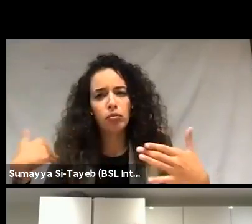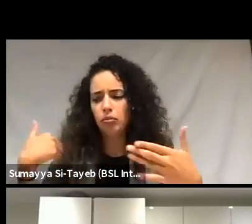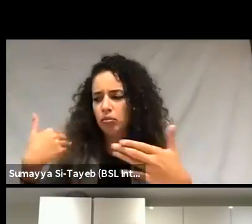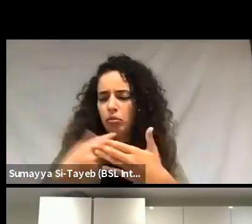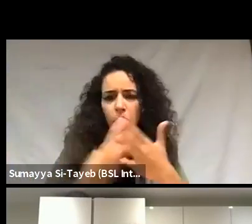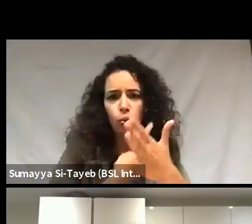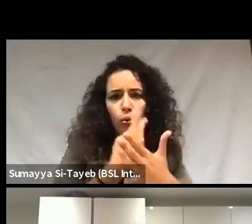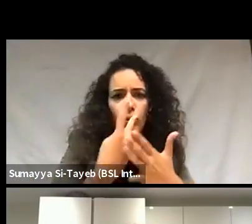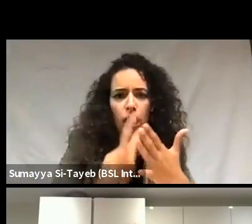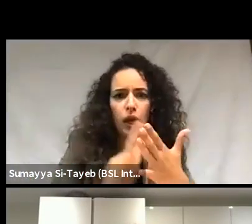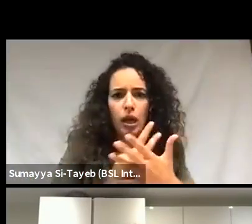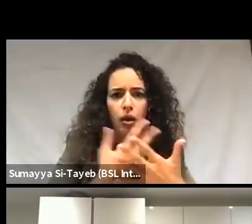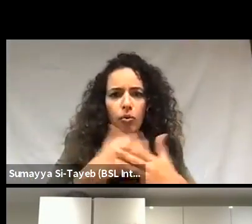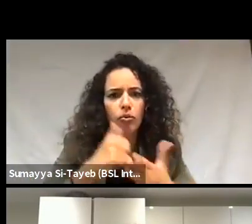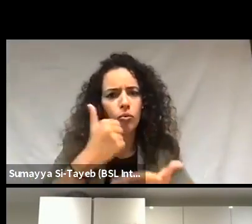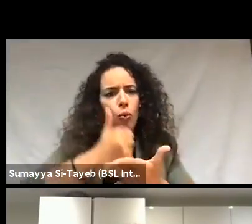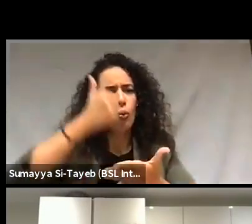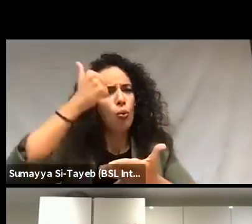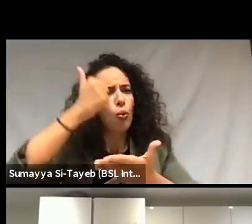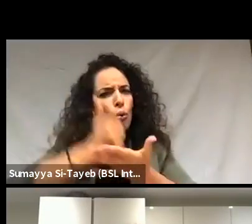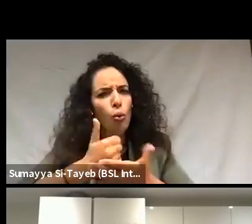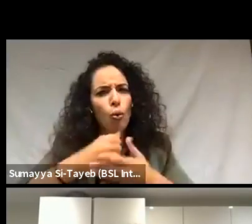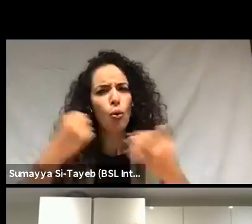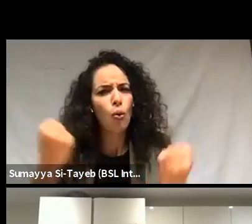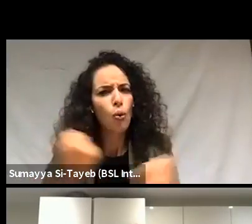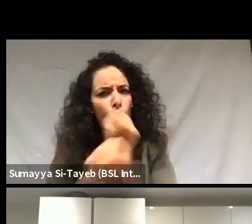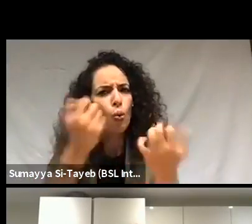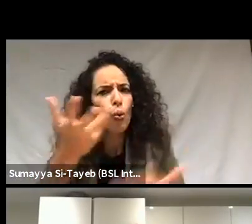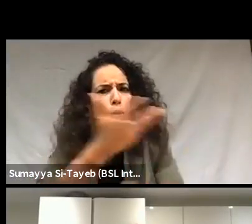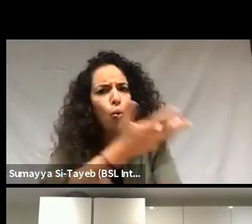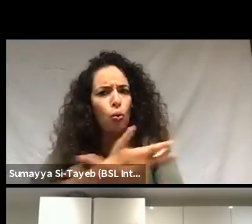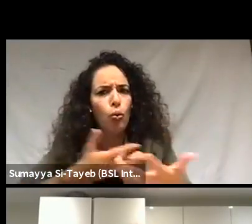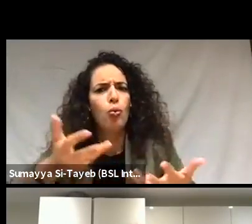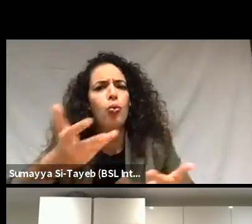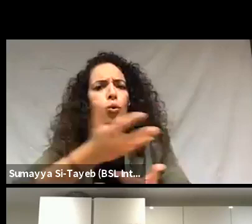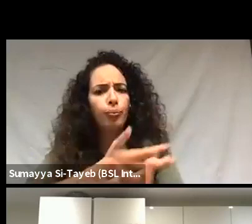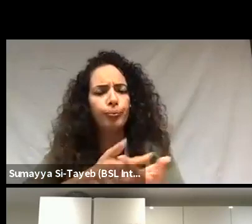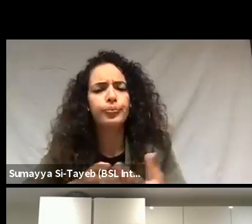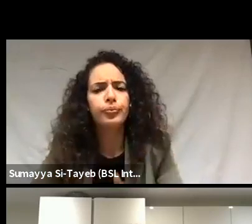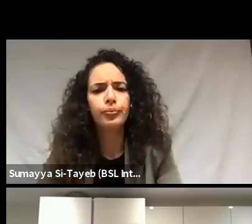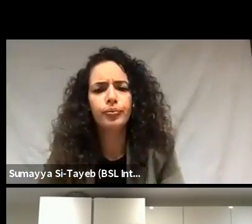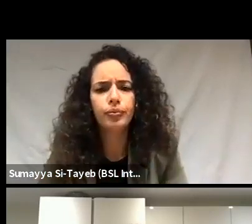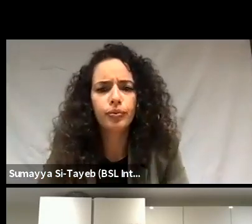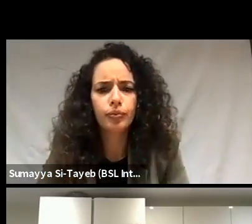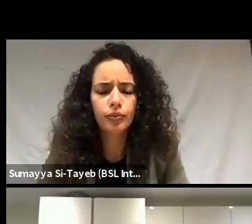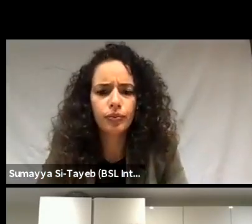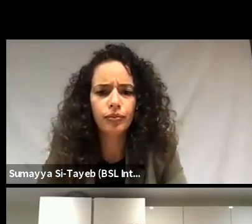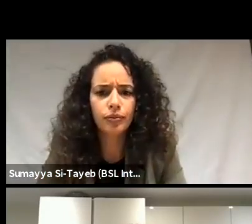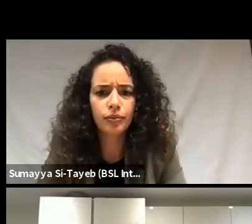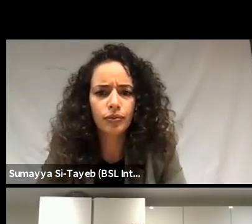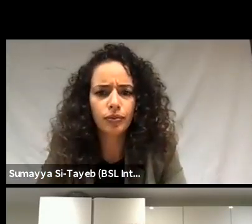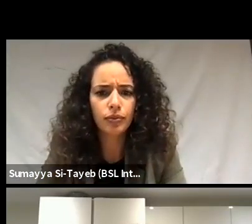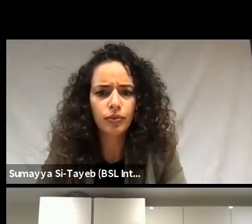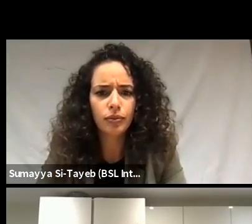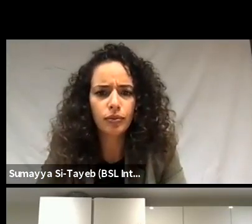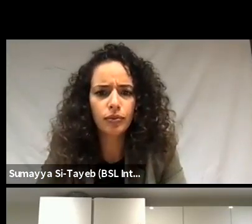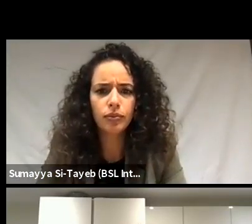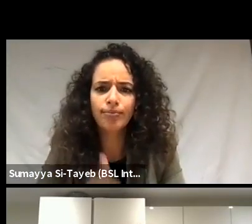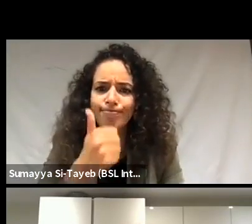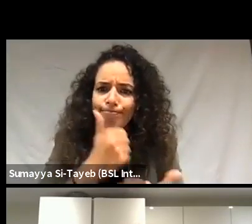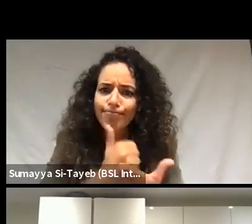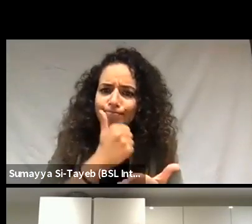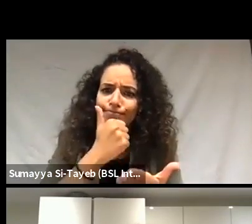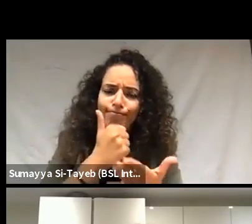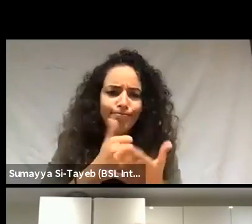good discussion. I feel we were very blessed to have such a diverse and